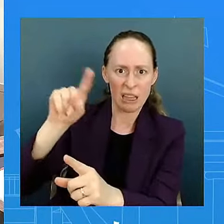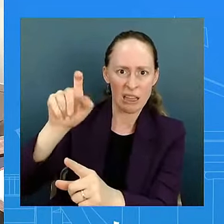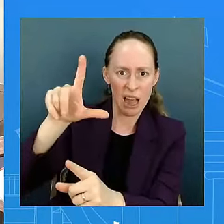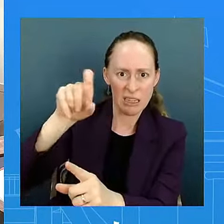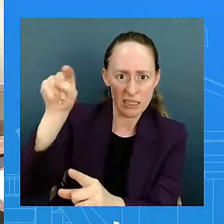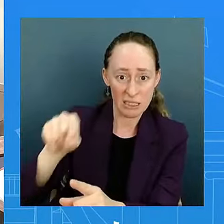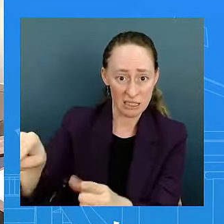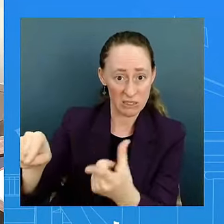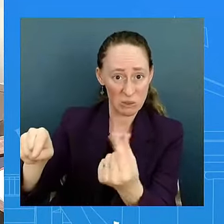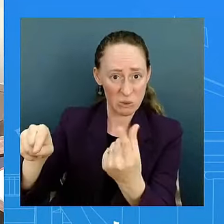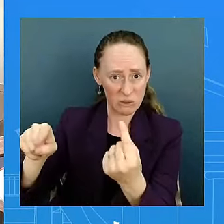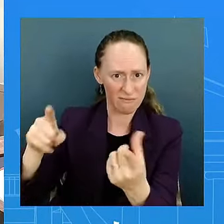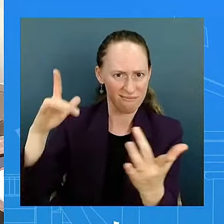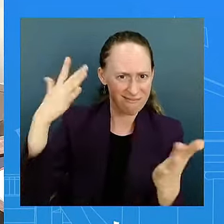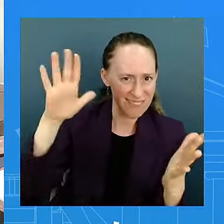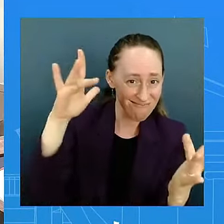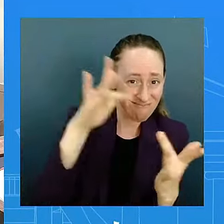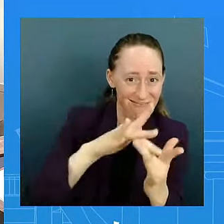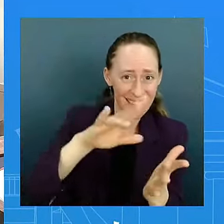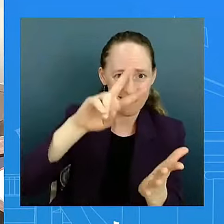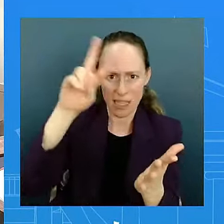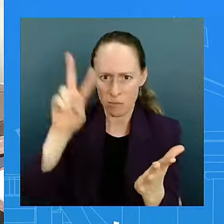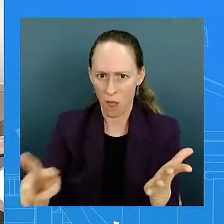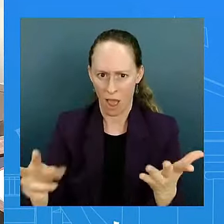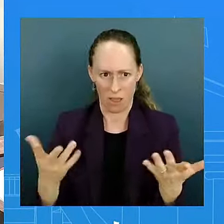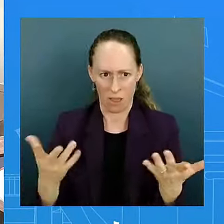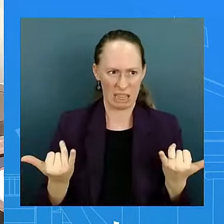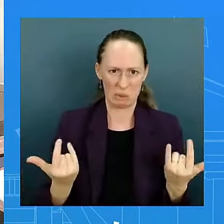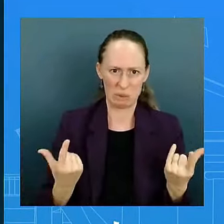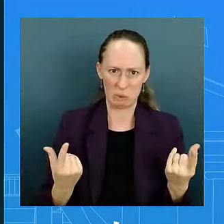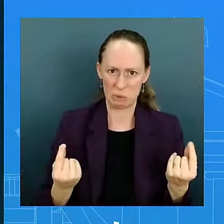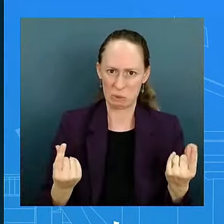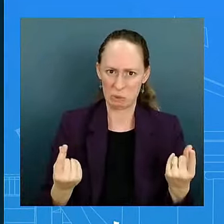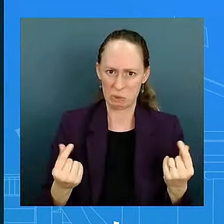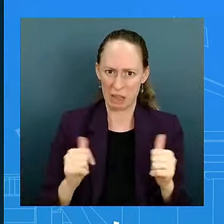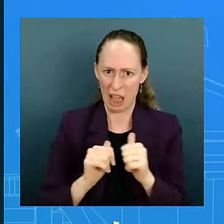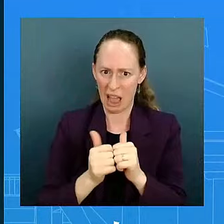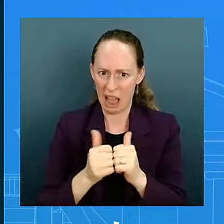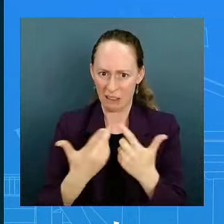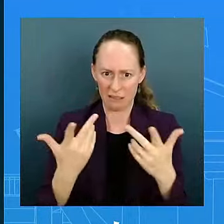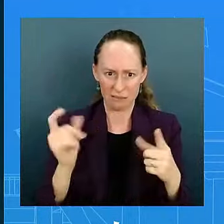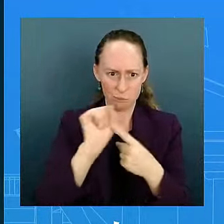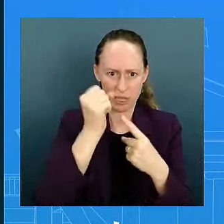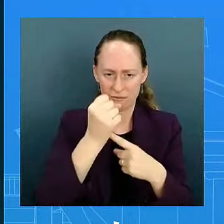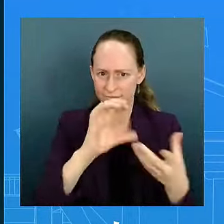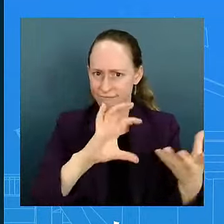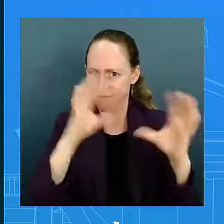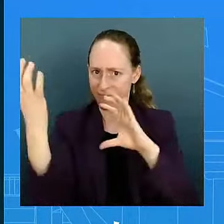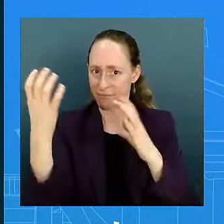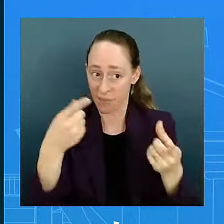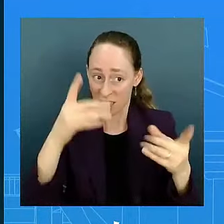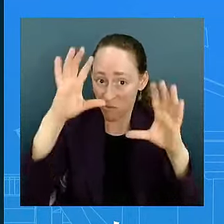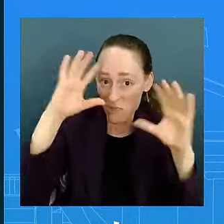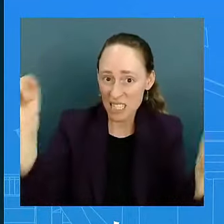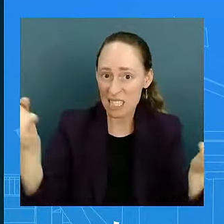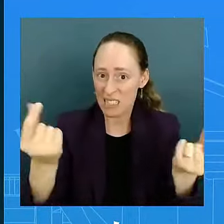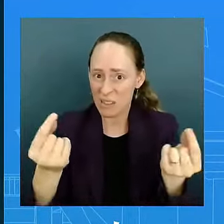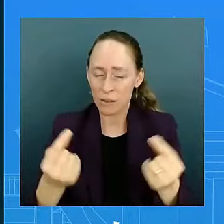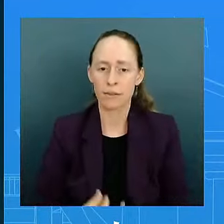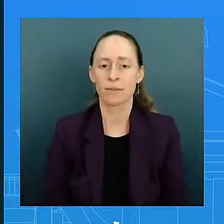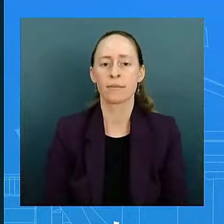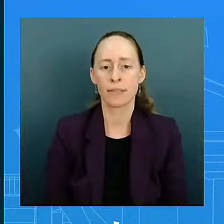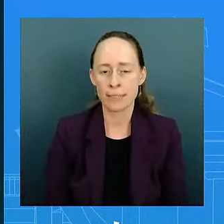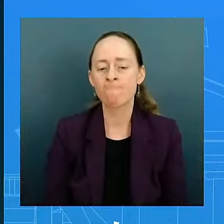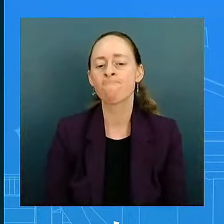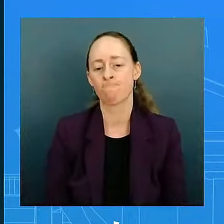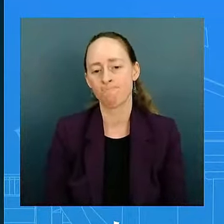to, you know, legitimize him? So a couple of things. And I believe the State Department put out a